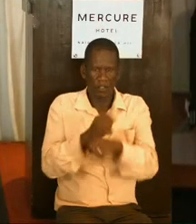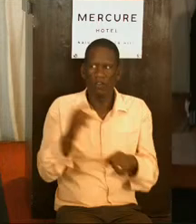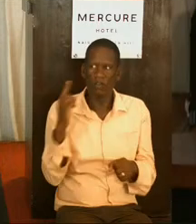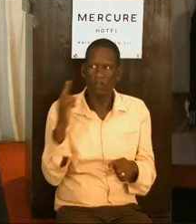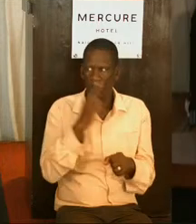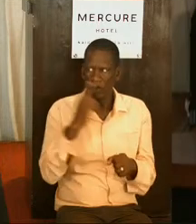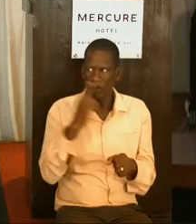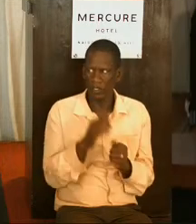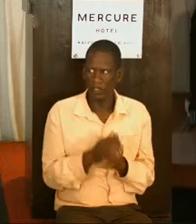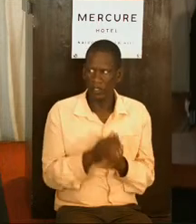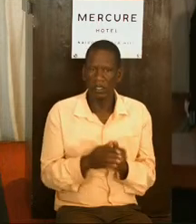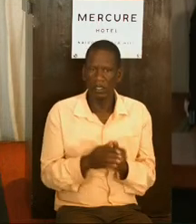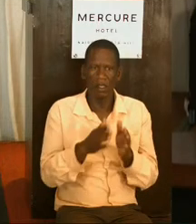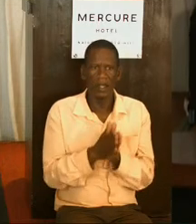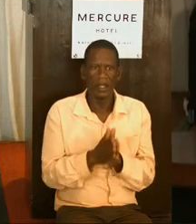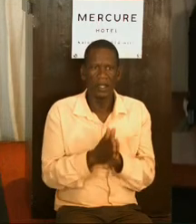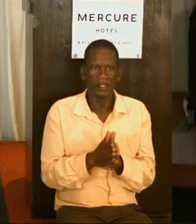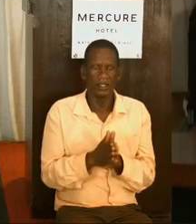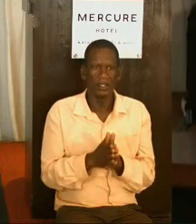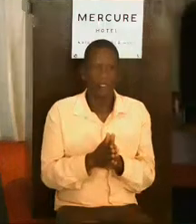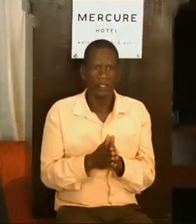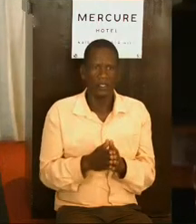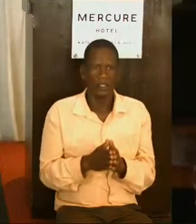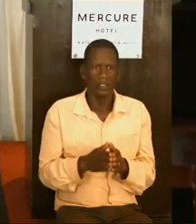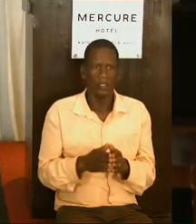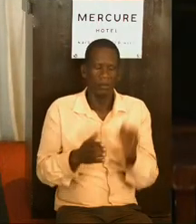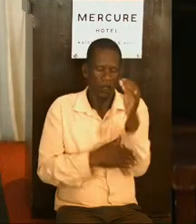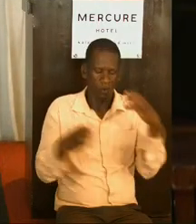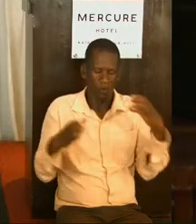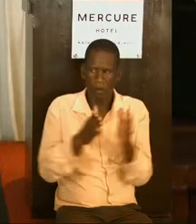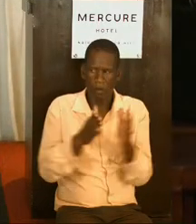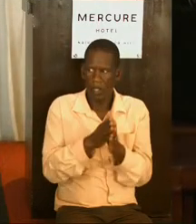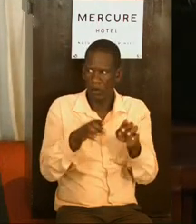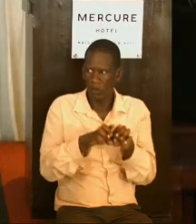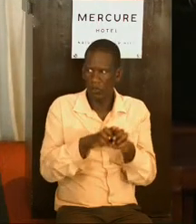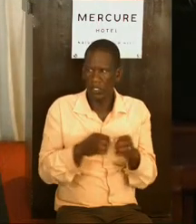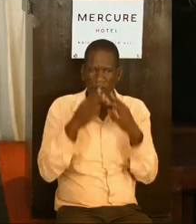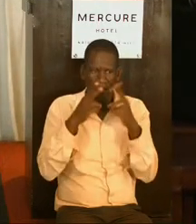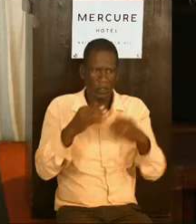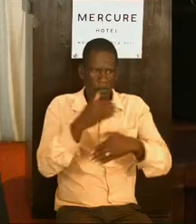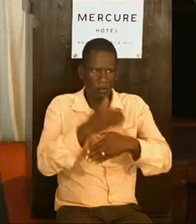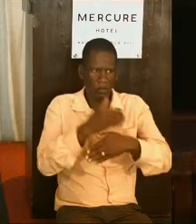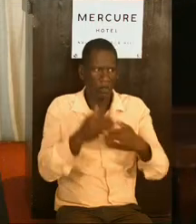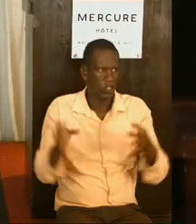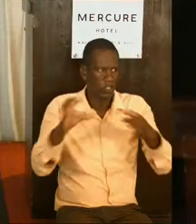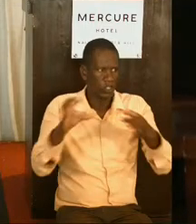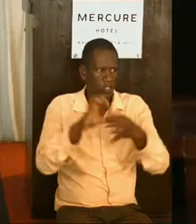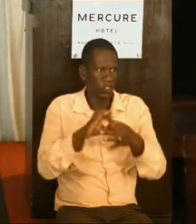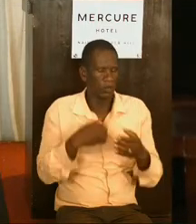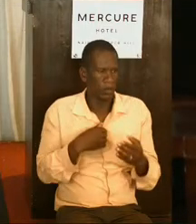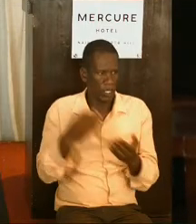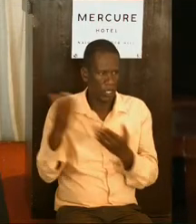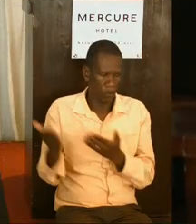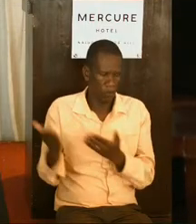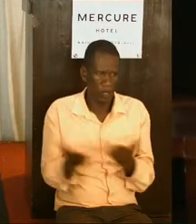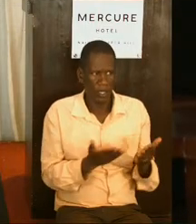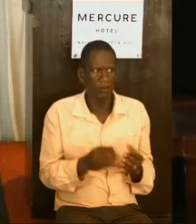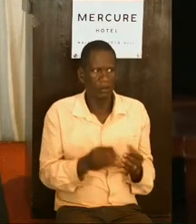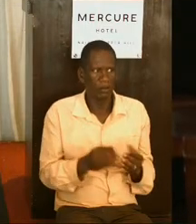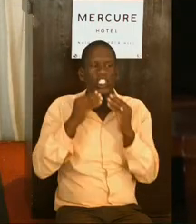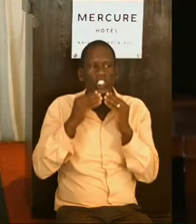violence and extremism and also in peace building please join me in welcoming